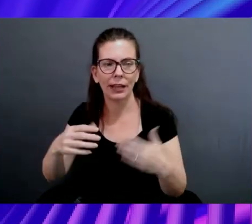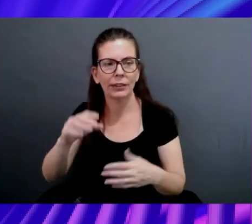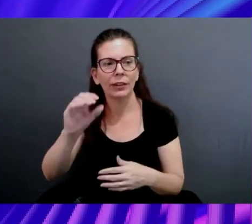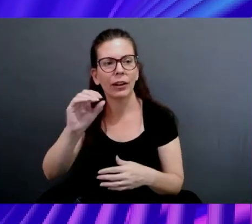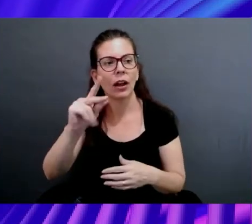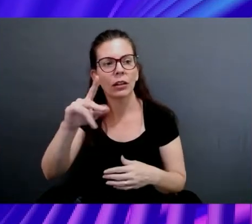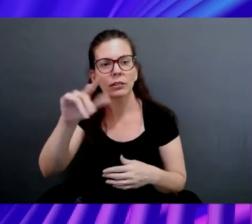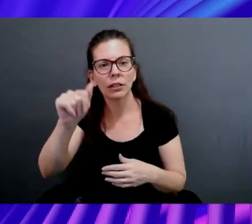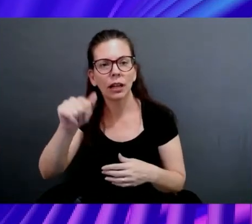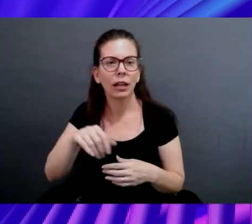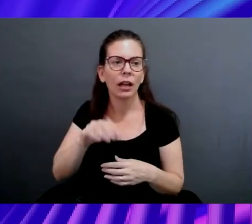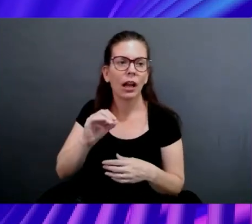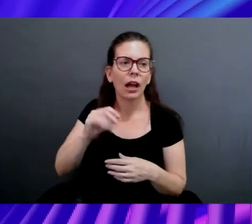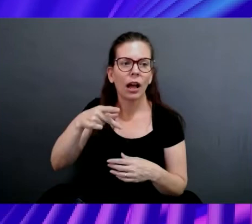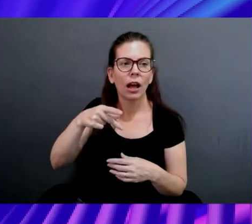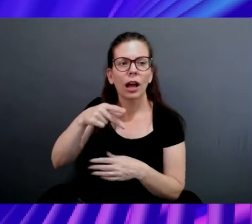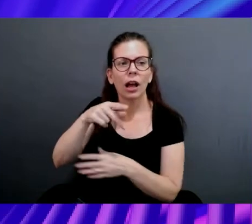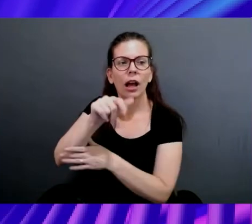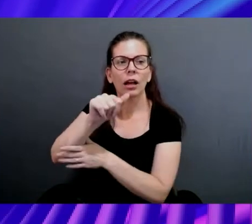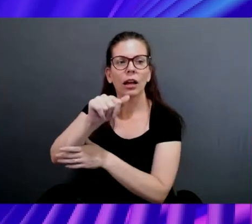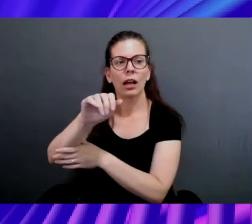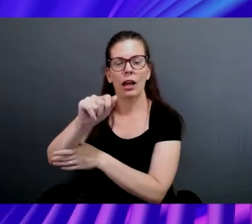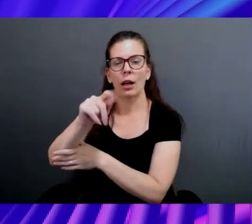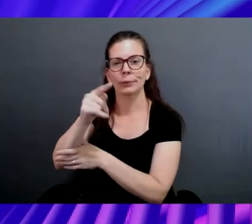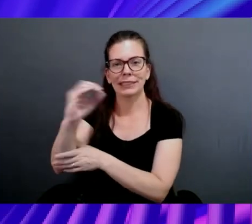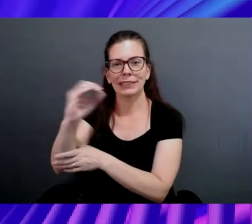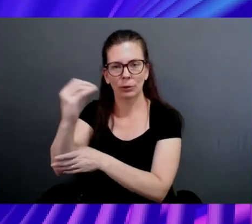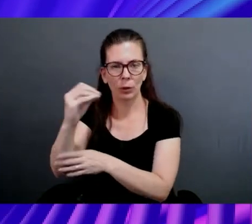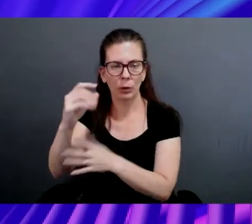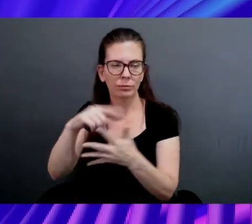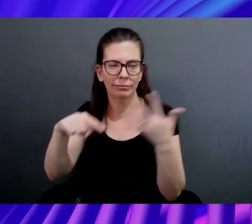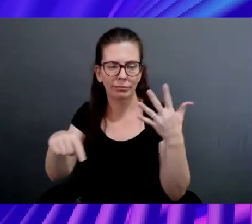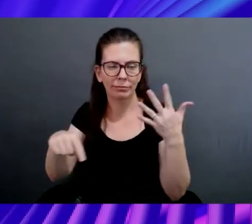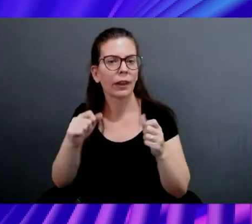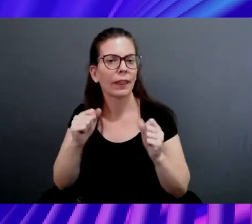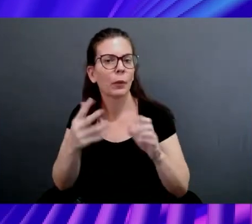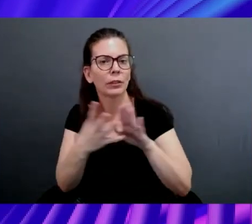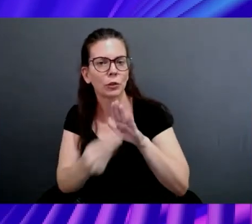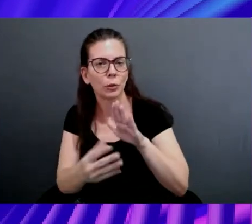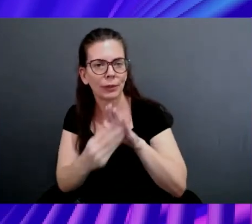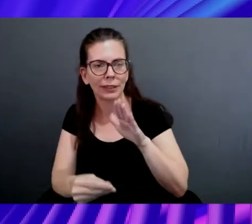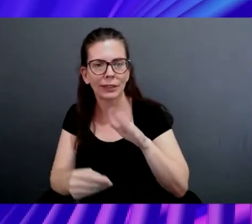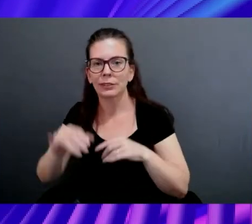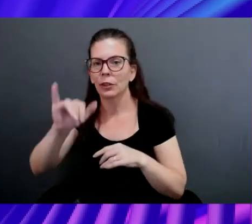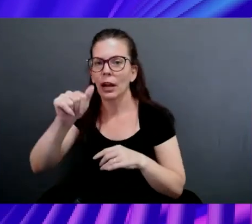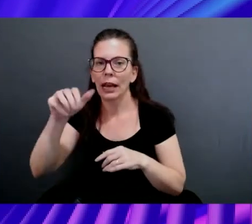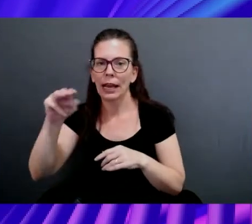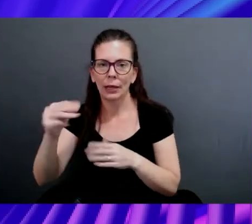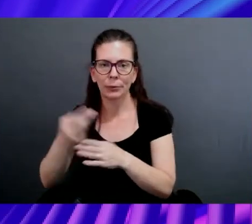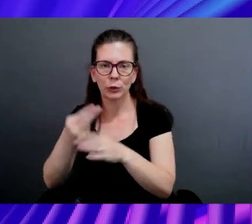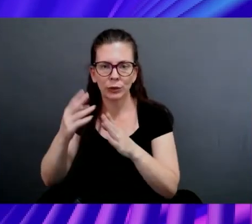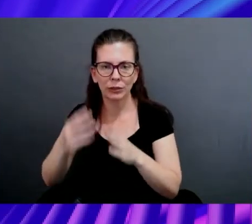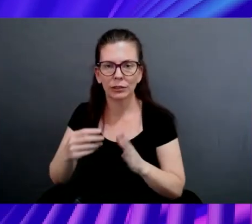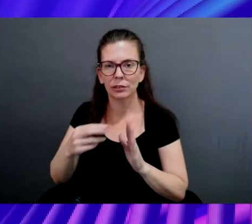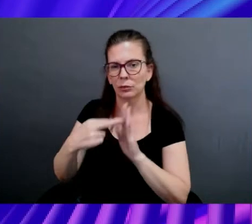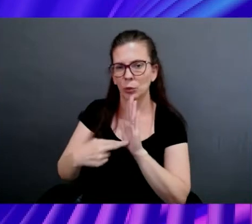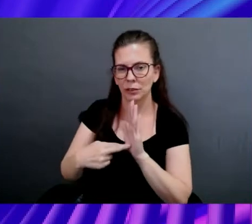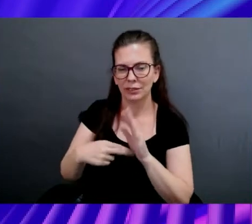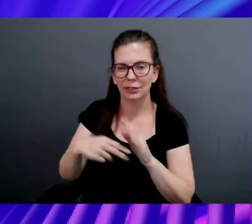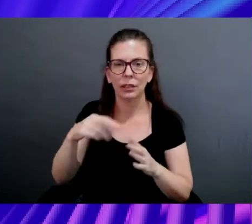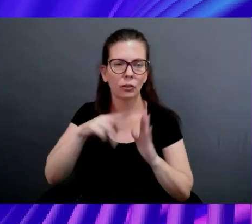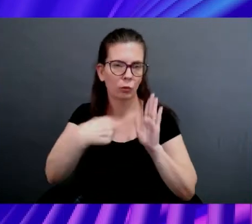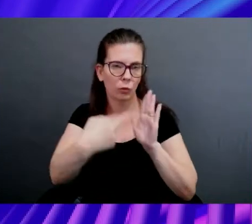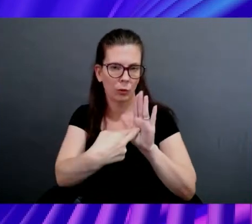Ping Identity, or Active Directory. They don't want to create a duplicates, IAM users, and roles. No. That is where like the